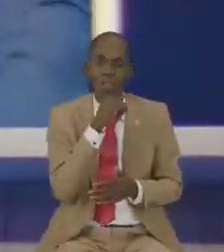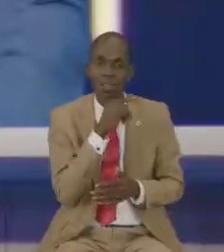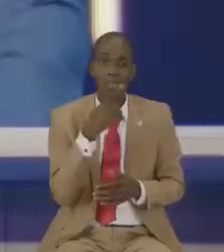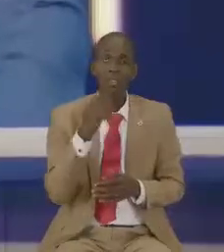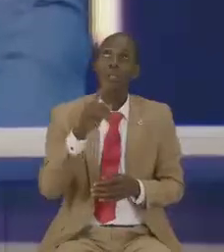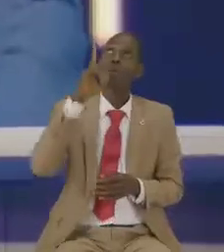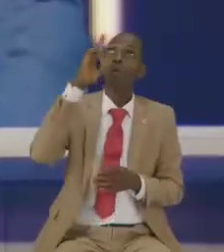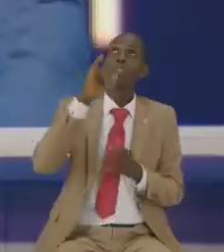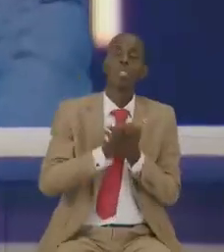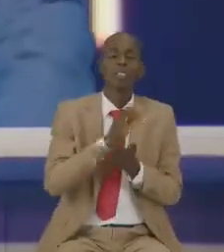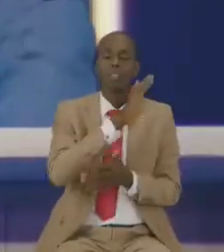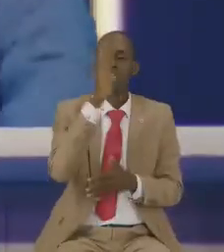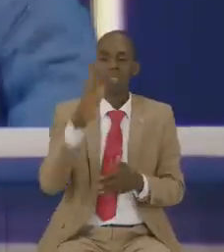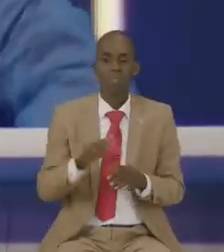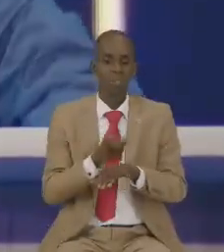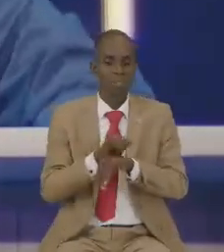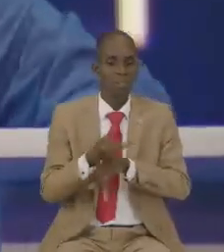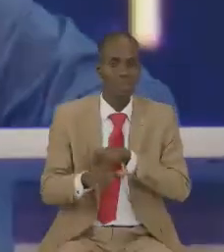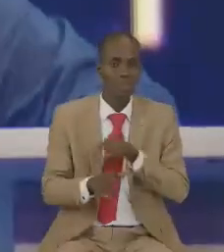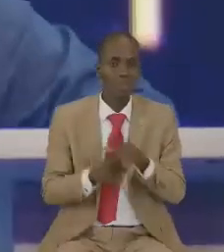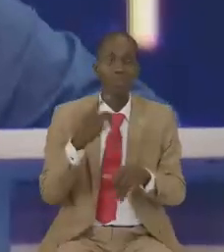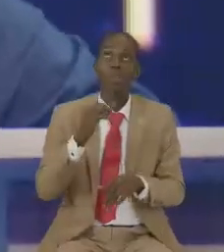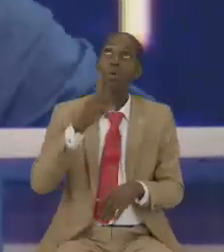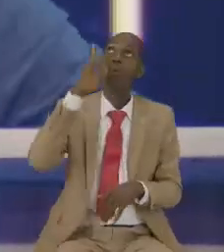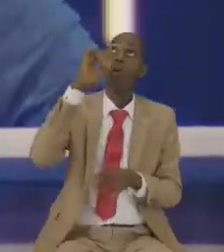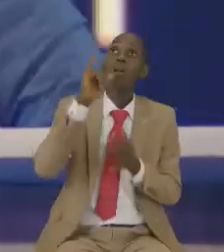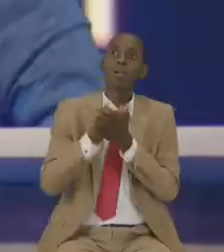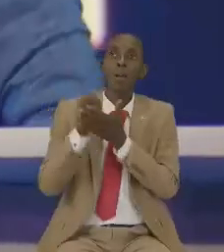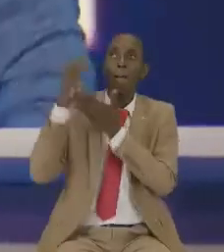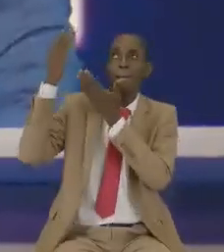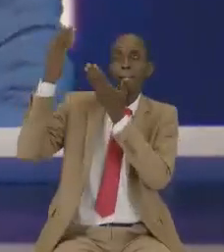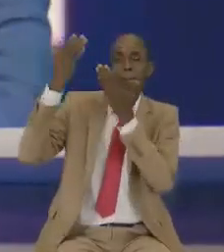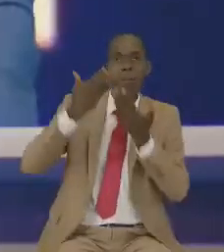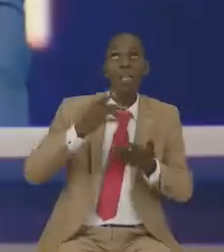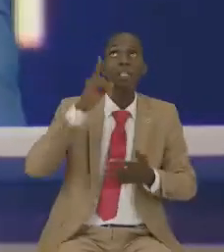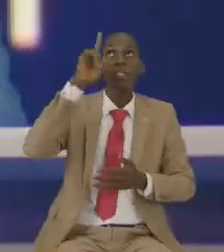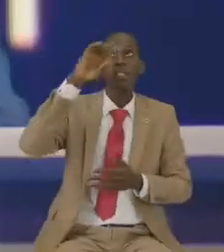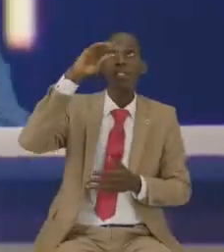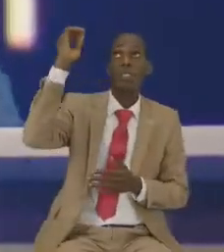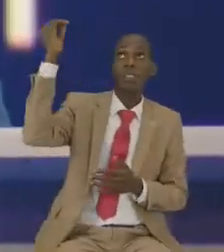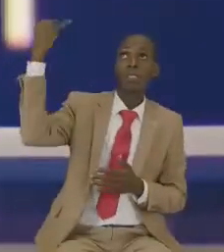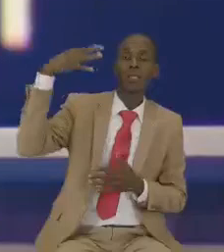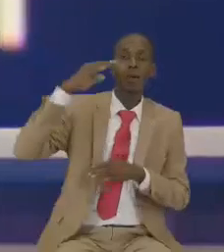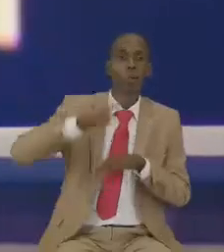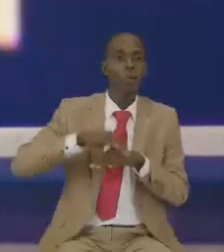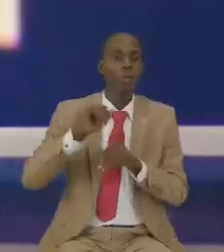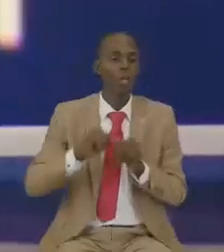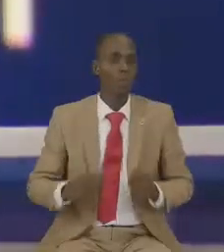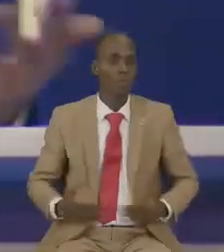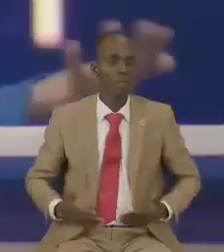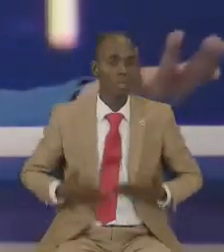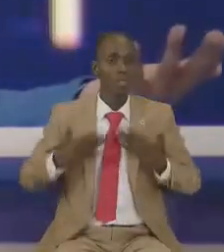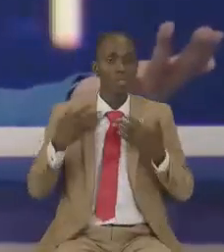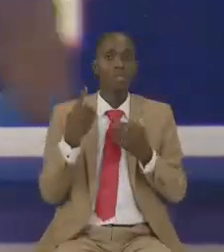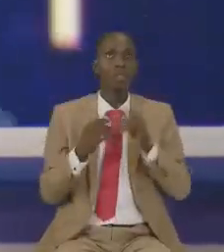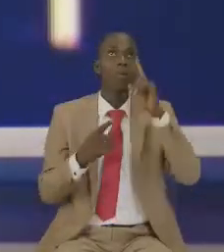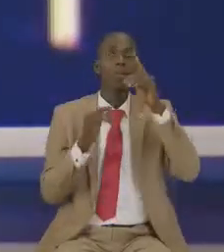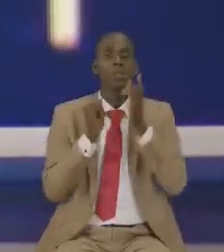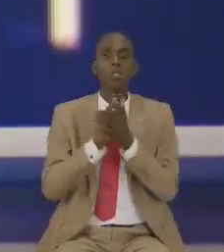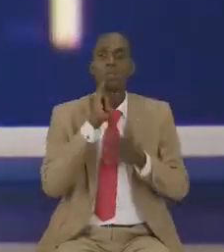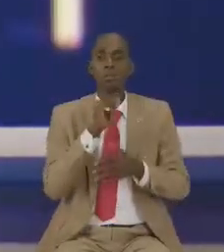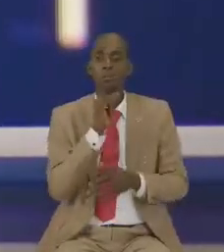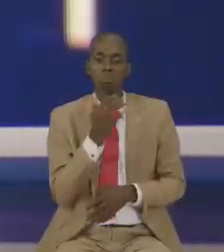never deceives, the one that brings his grace into every life, the one that is not partial,